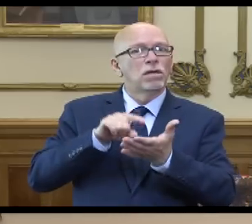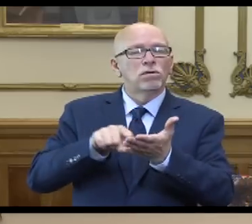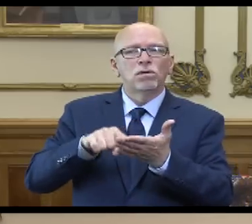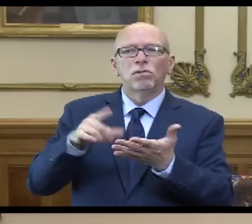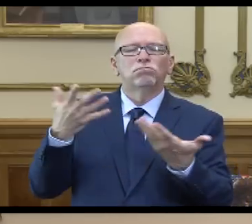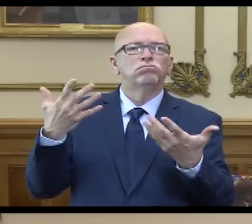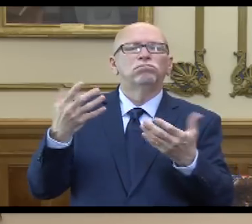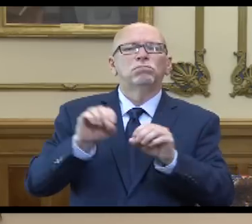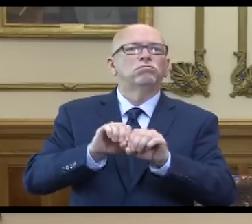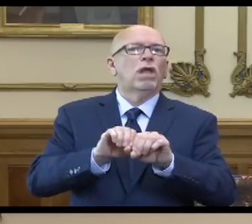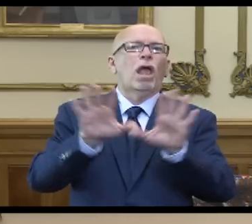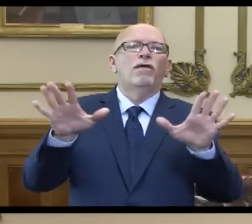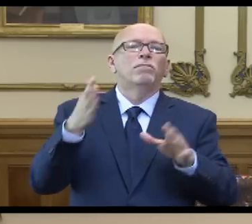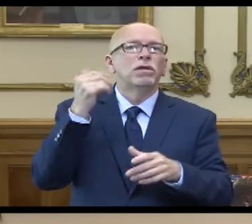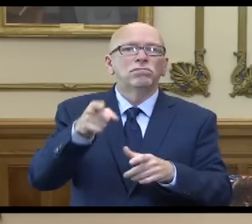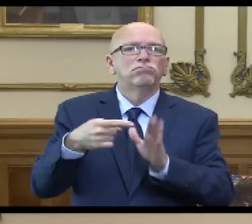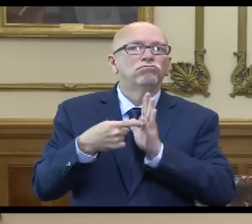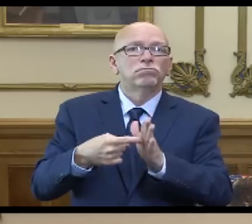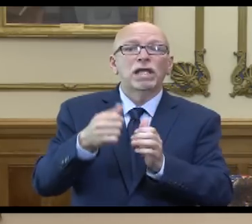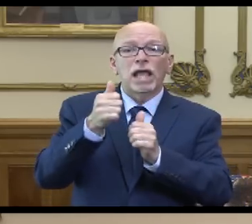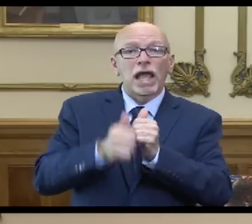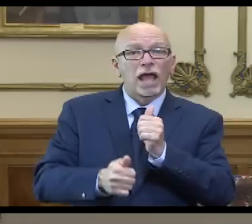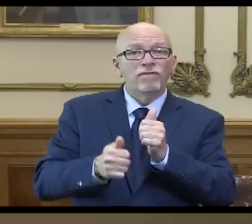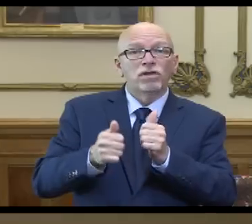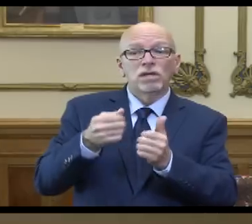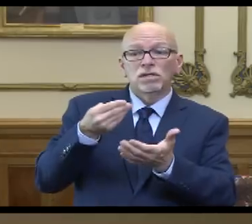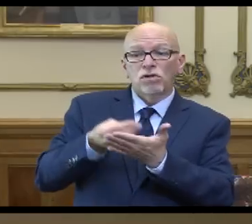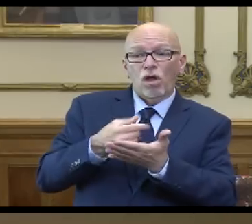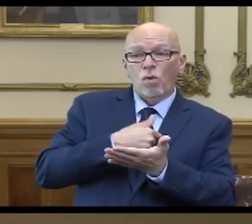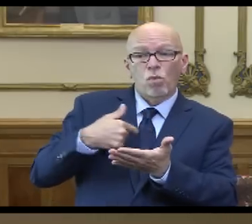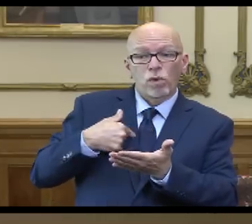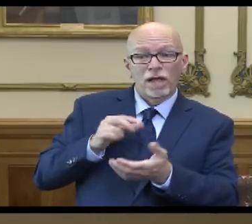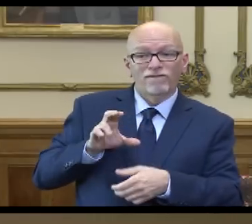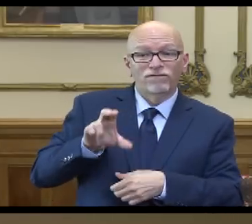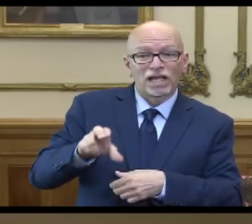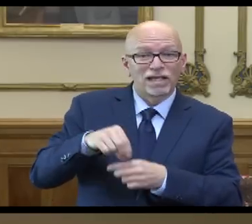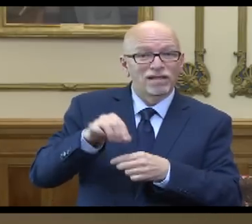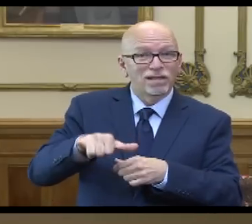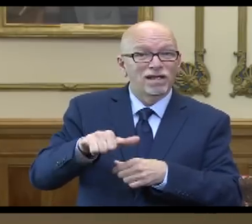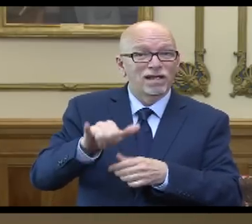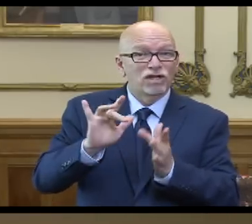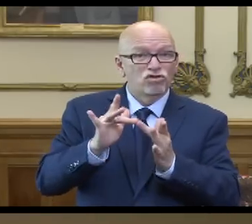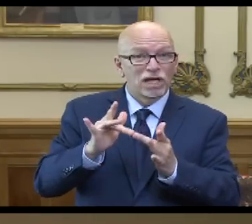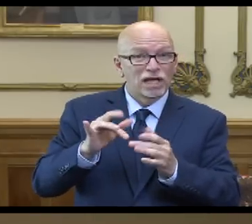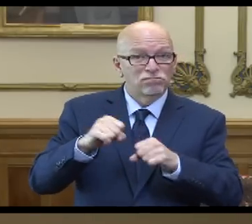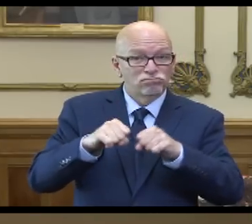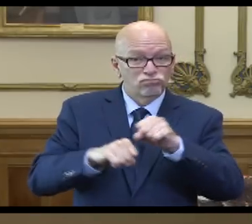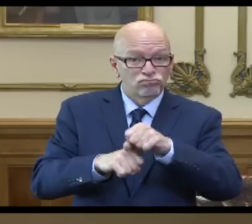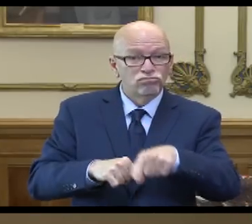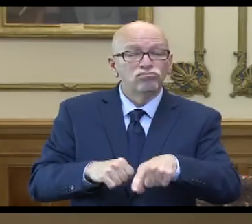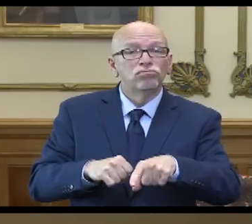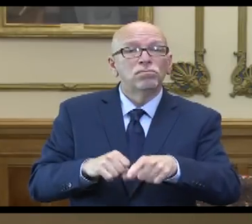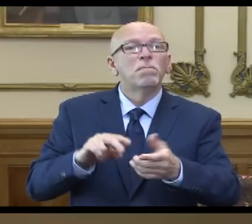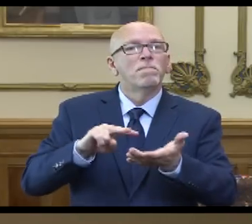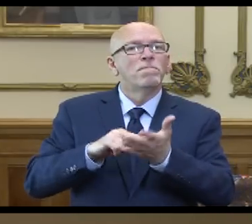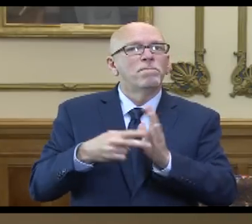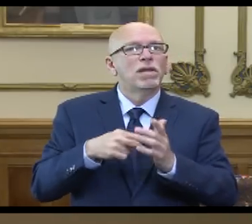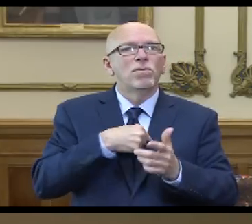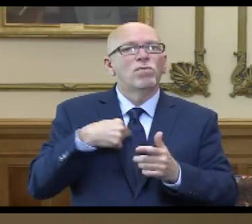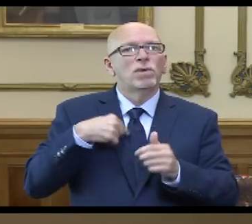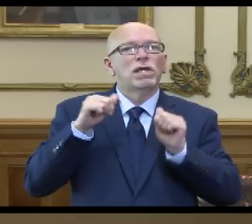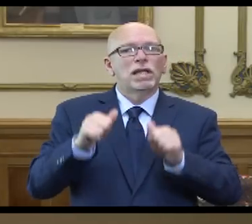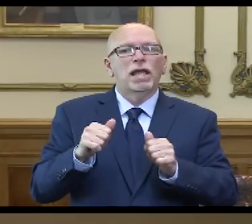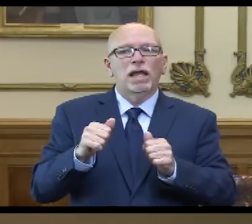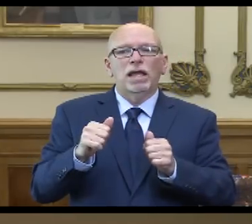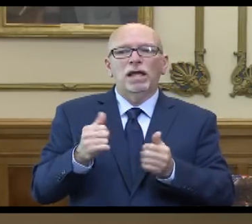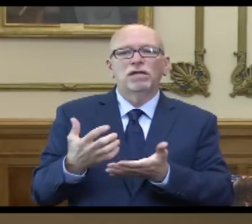overwhelming because it demonstrated that for every dollar that we invested in this infrastructure, that we were able then to